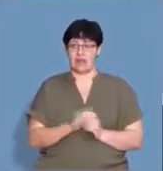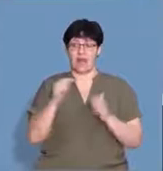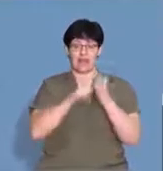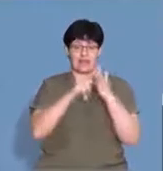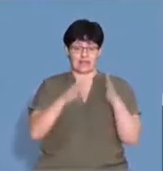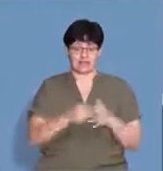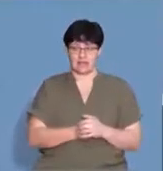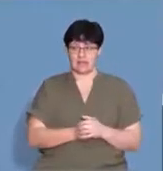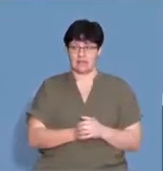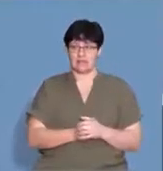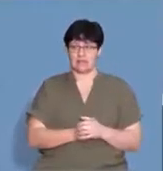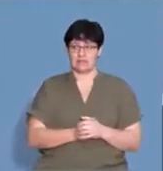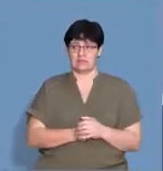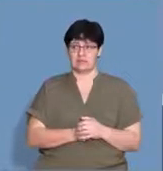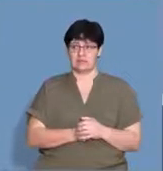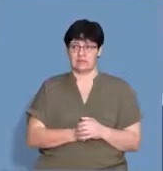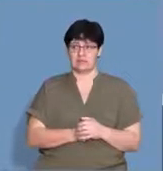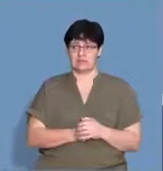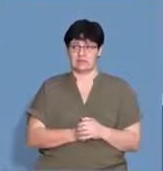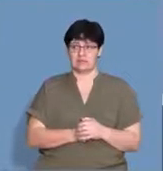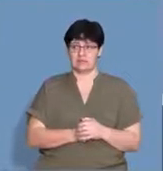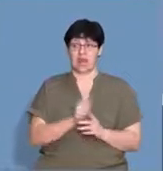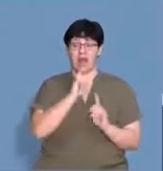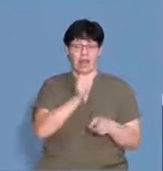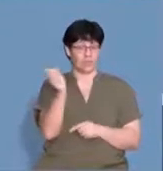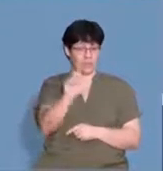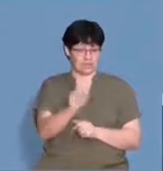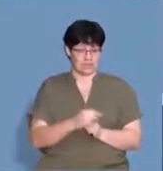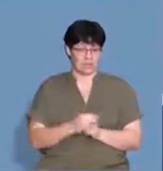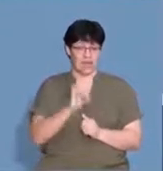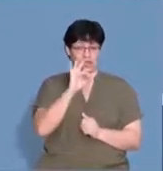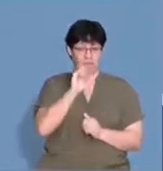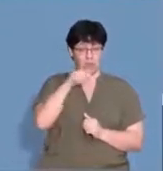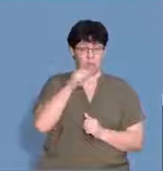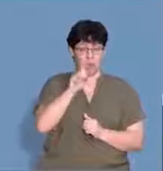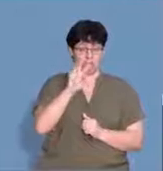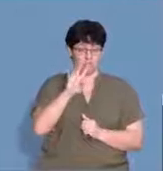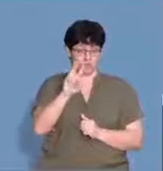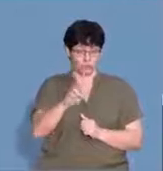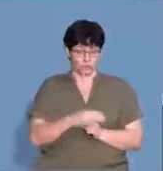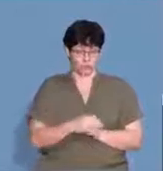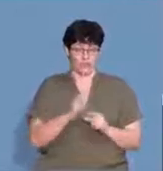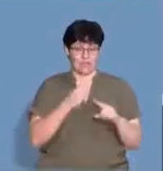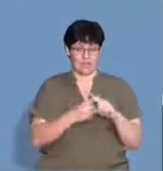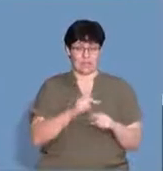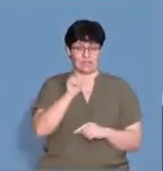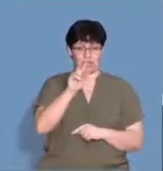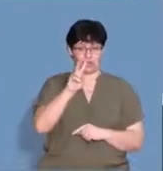calculator, I'm going to show you what that answer becomes. So it's 3,142